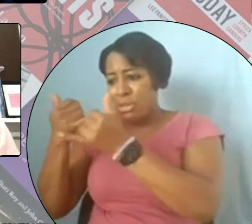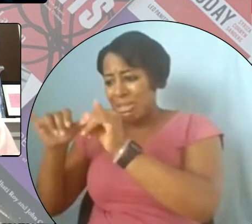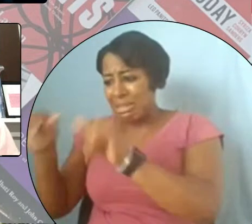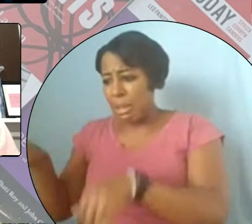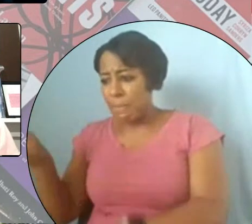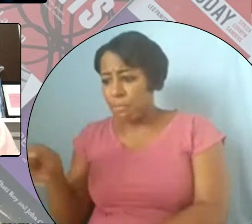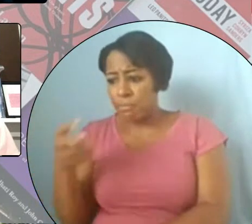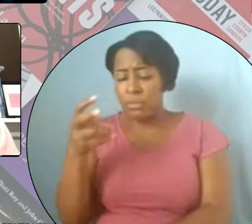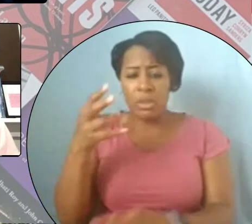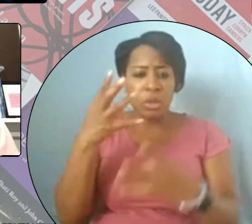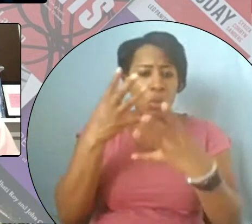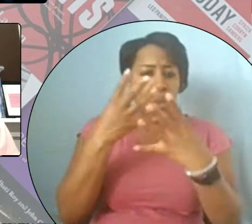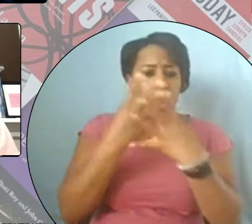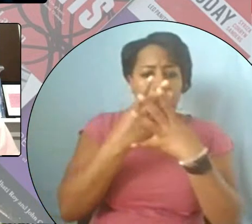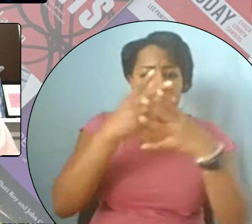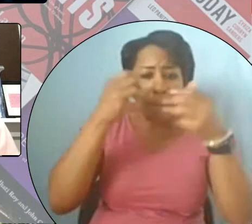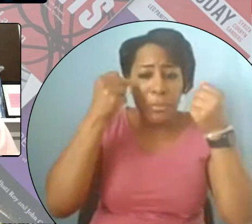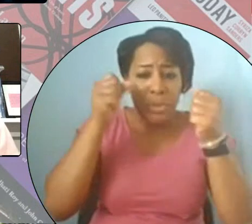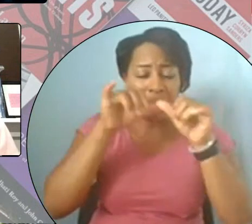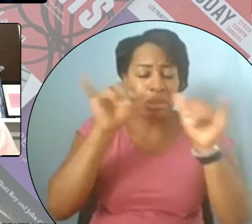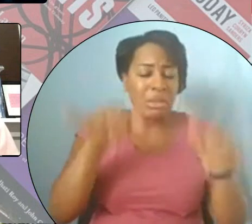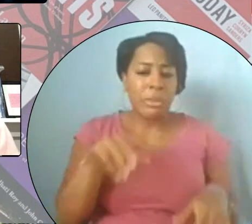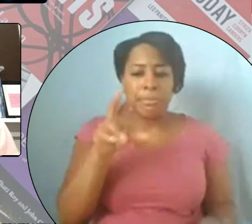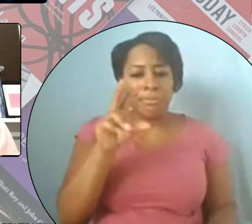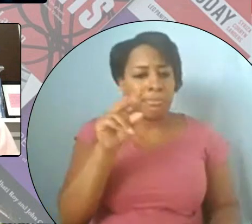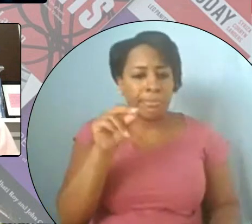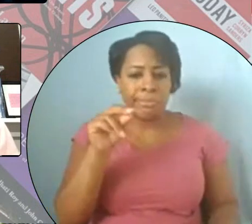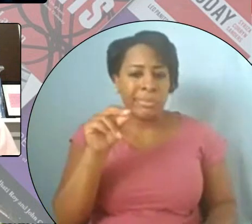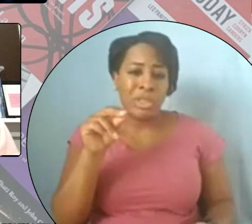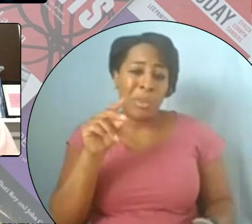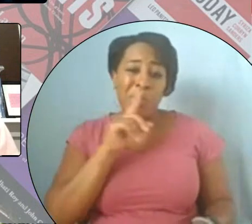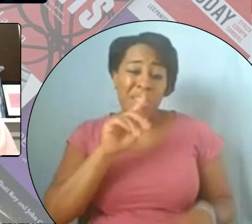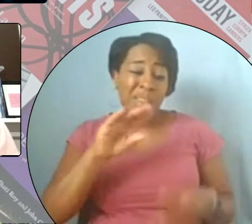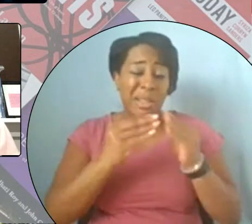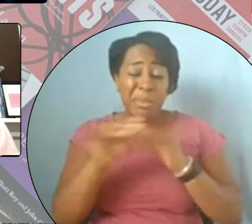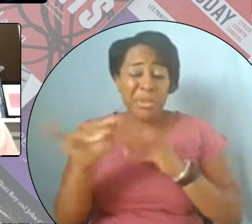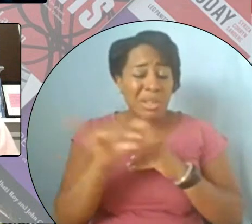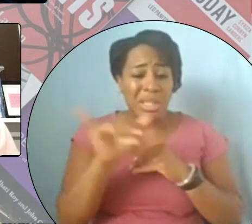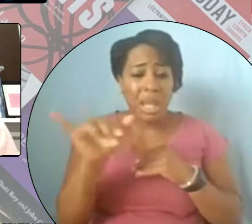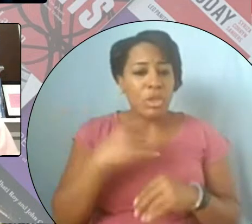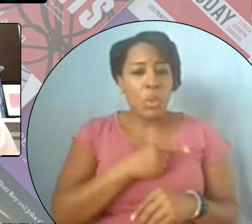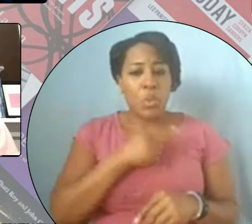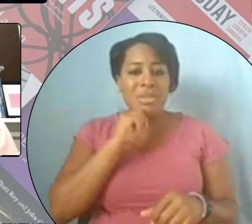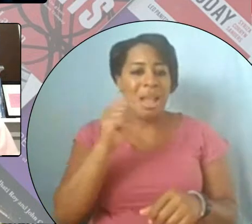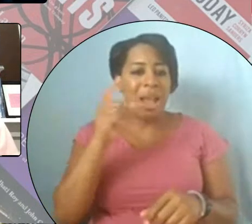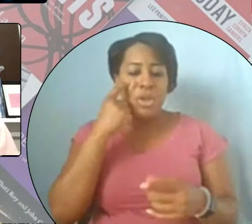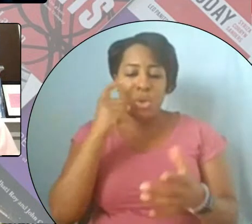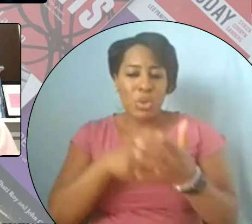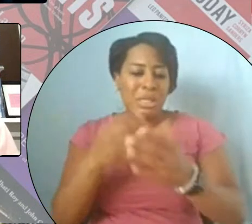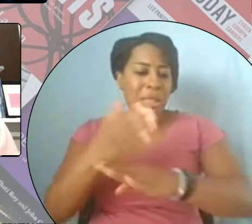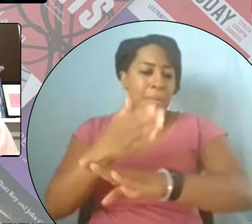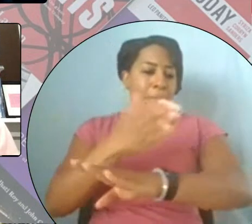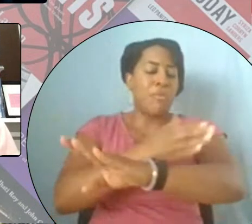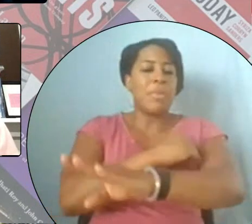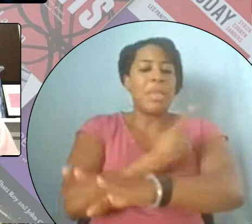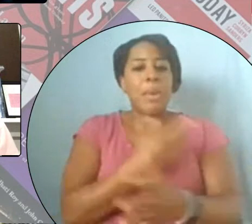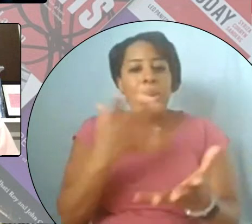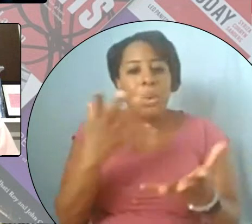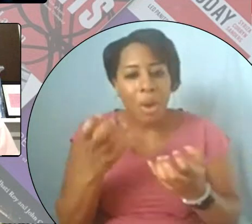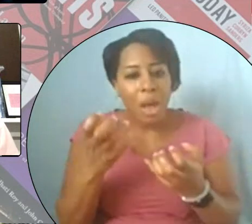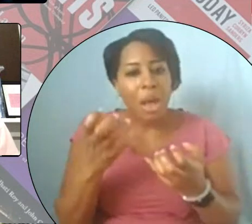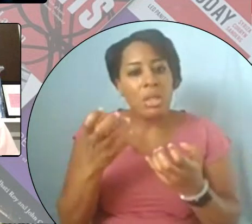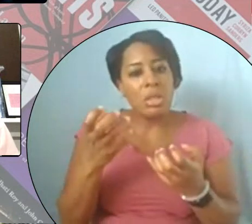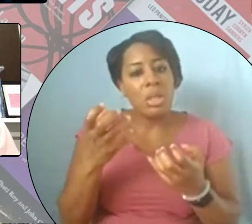otherwise, the numbers are more or less staying the same. So we're not seeing the gains that we want to see and that we should be seeing. And this is